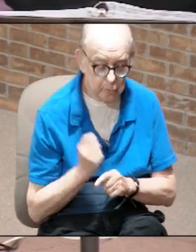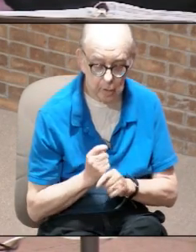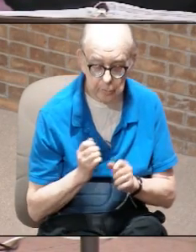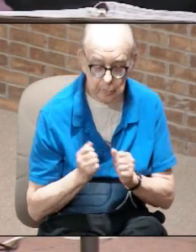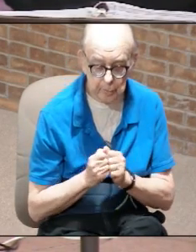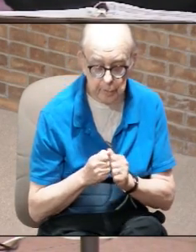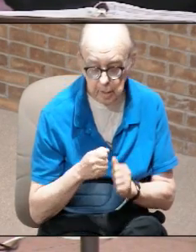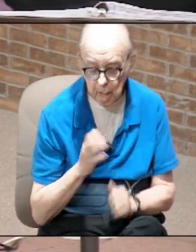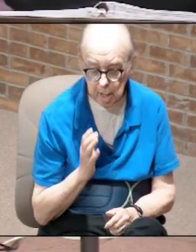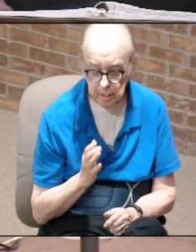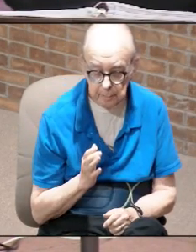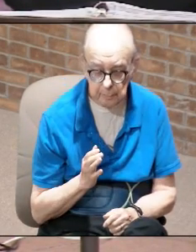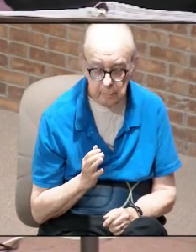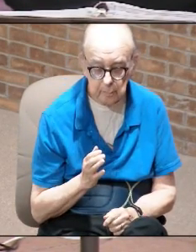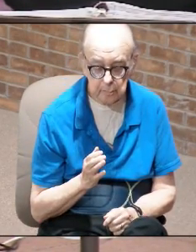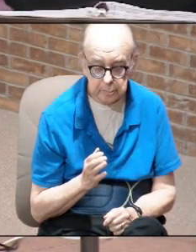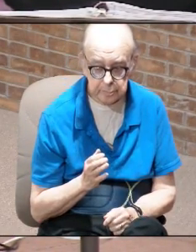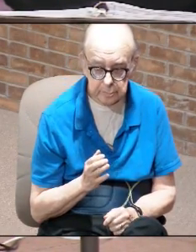God.